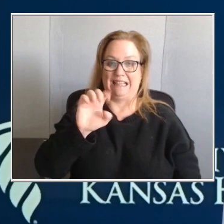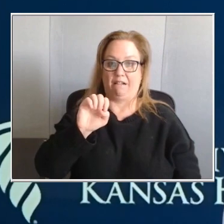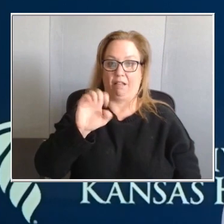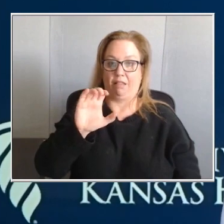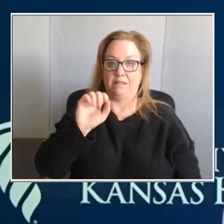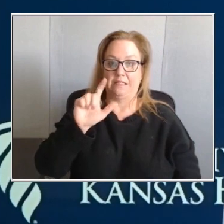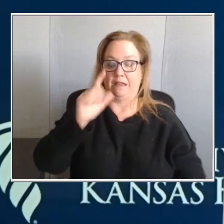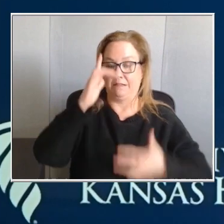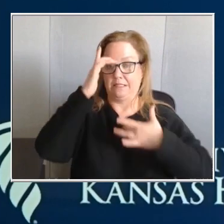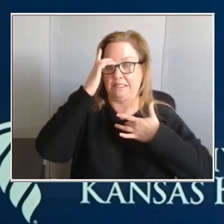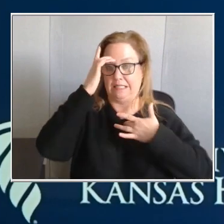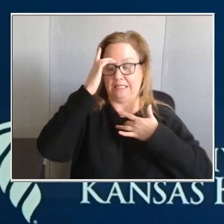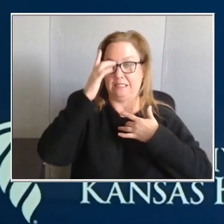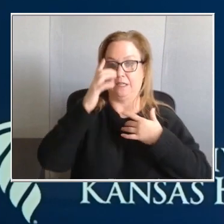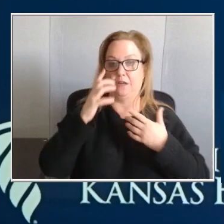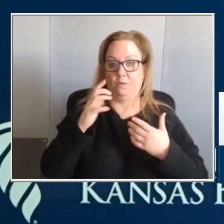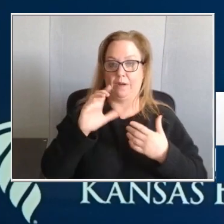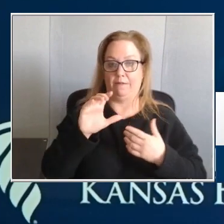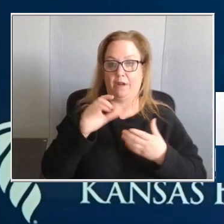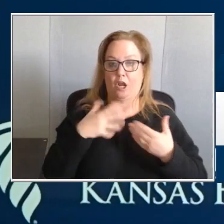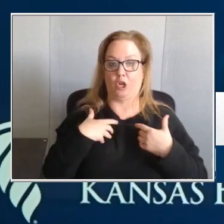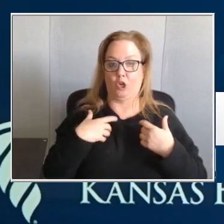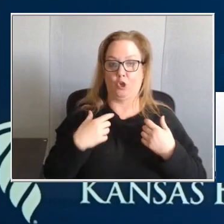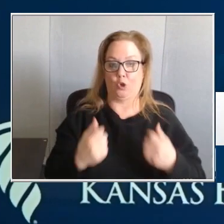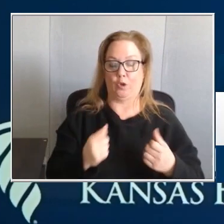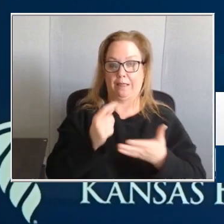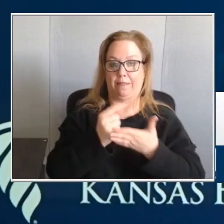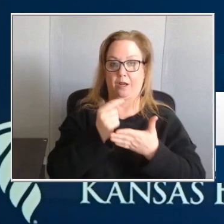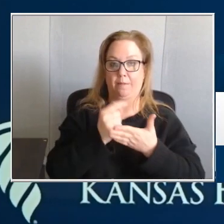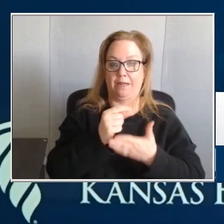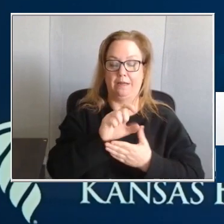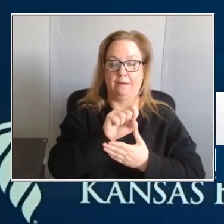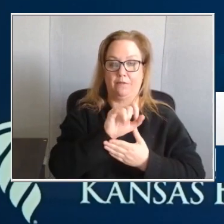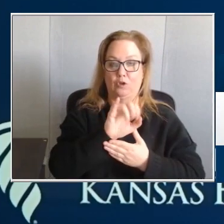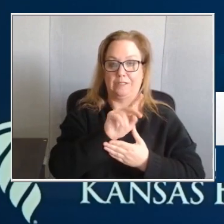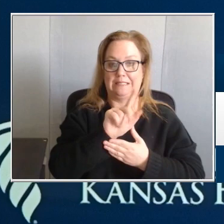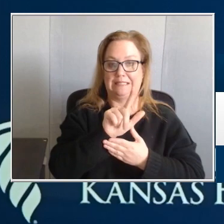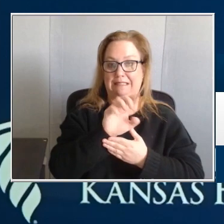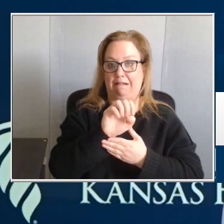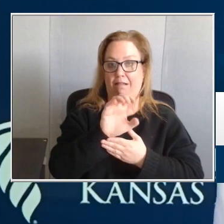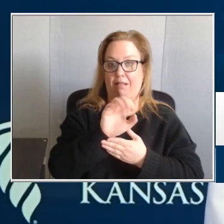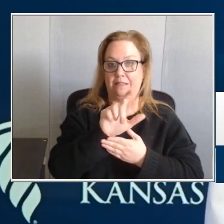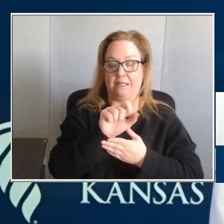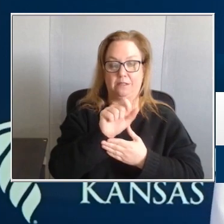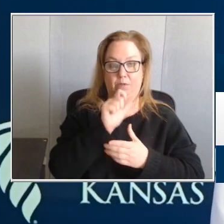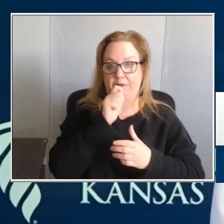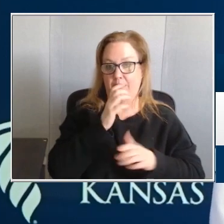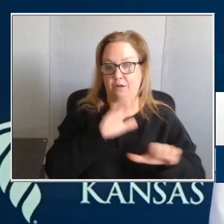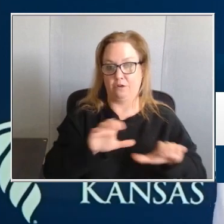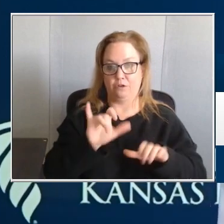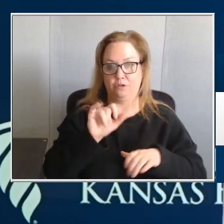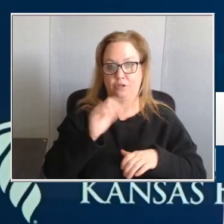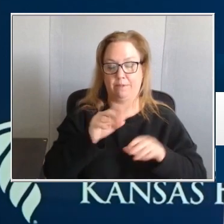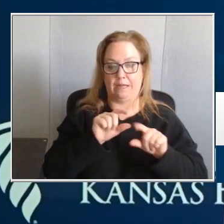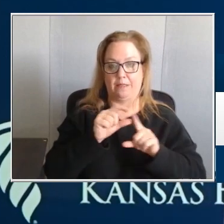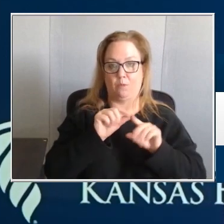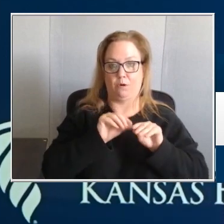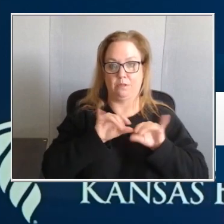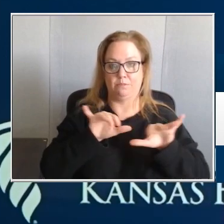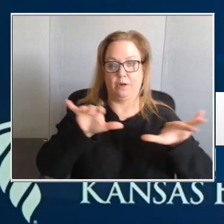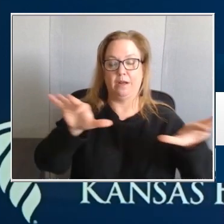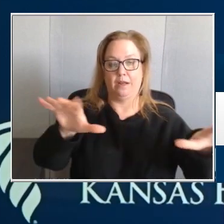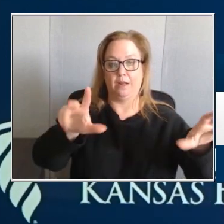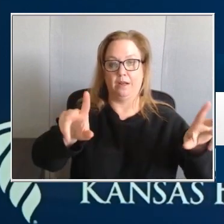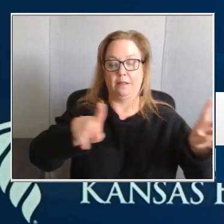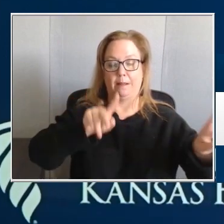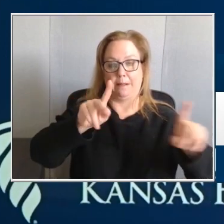stem cell transplant, we have a curative therapy these days for sickle cell disease. We've not done a great job of getting the word out among the affected